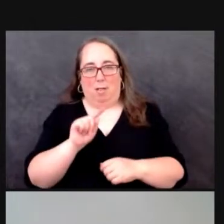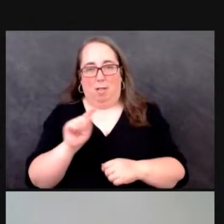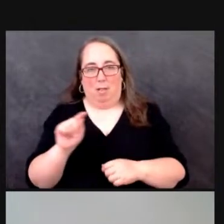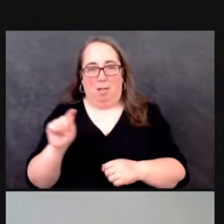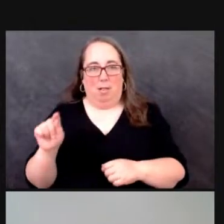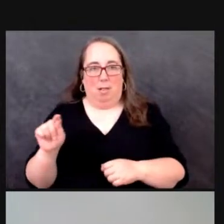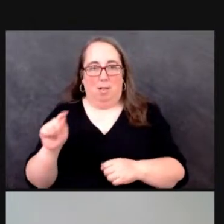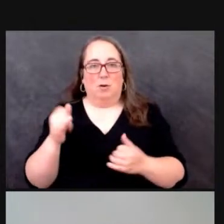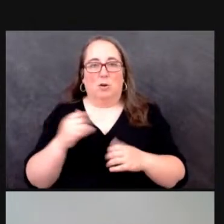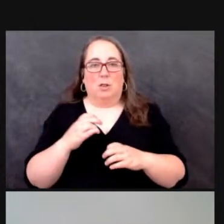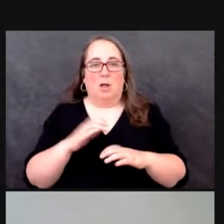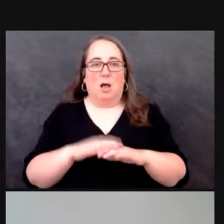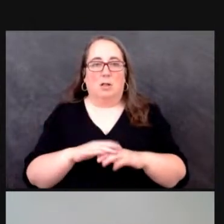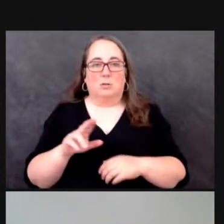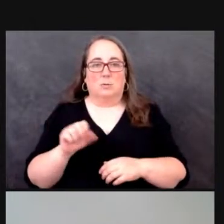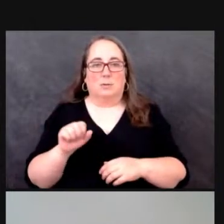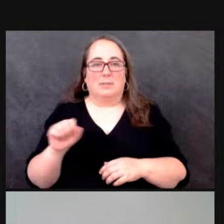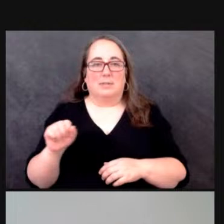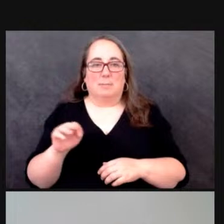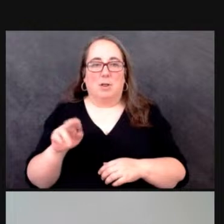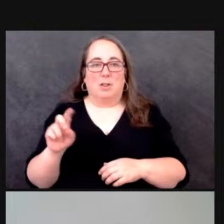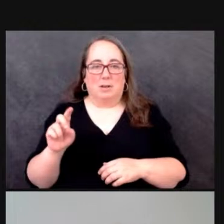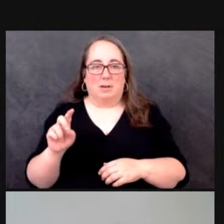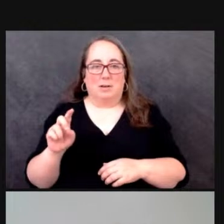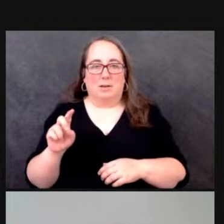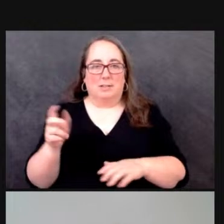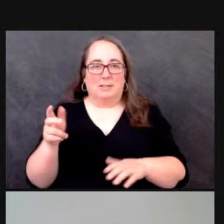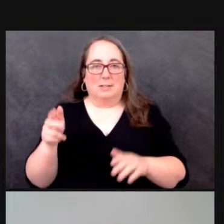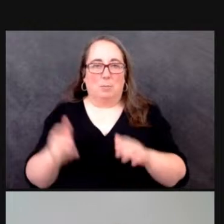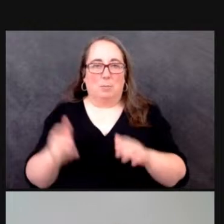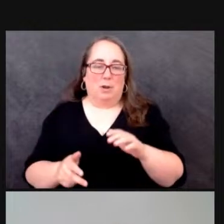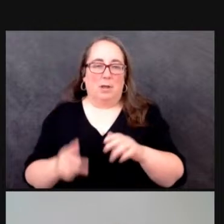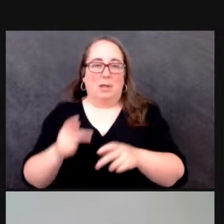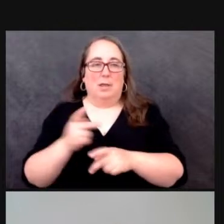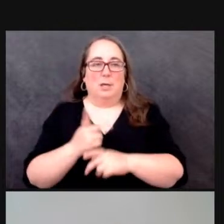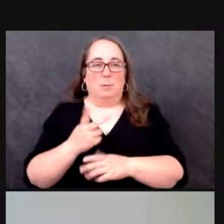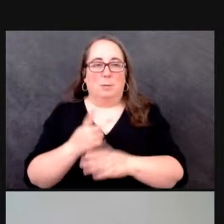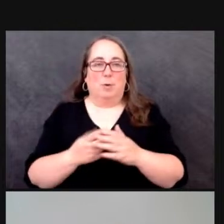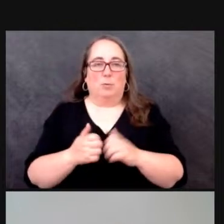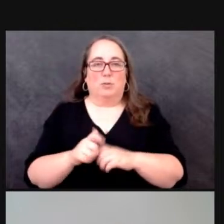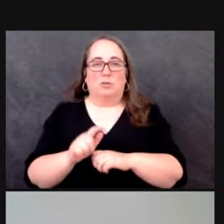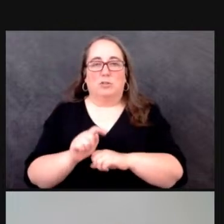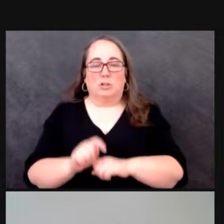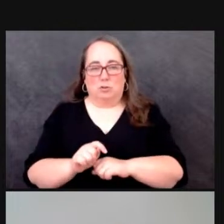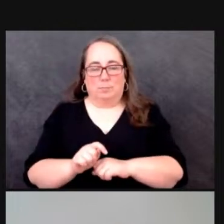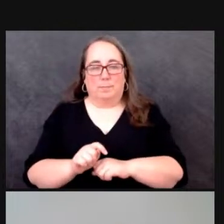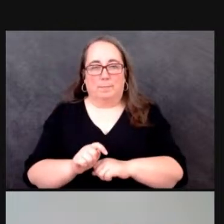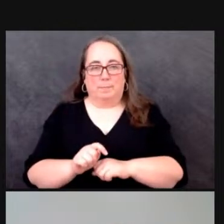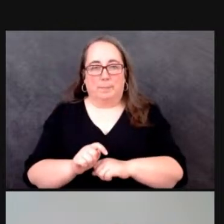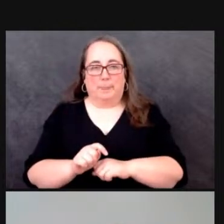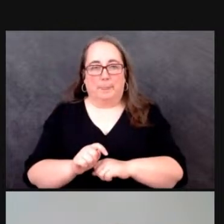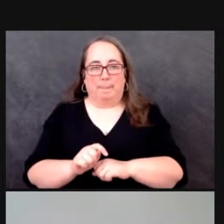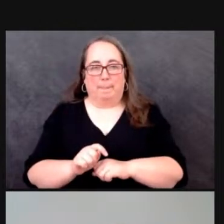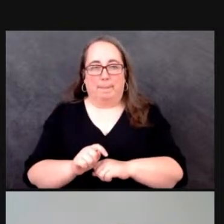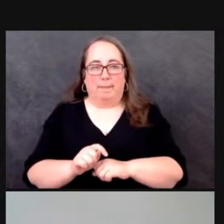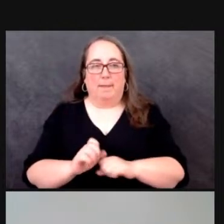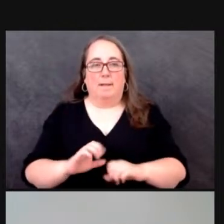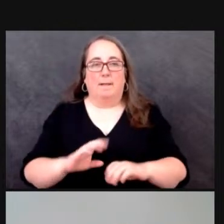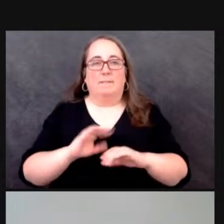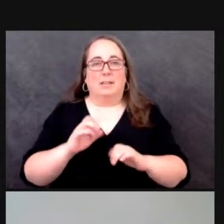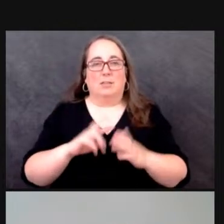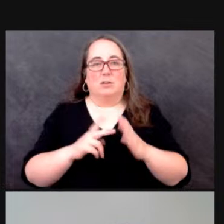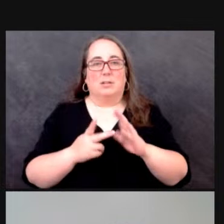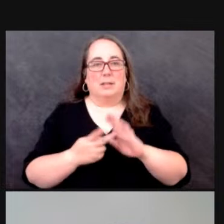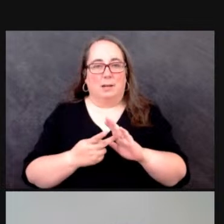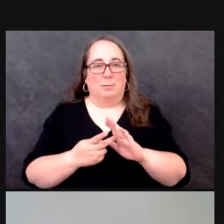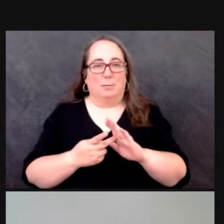are currently on board the USS Maryland submarine, keeping both with the tradition of and fulfilling their intended purpose